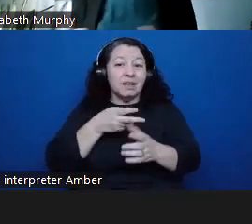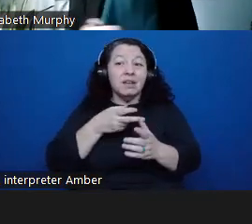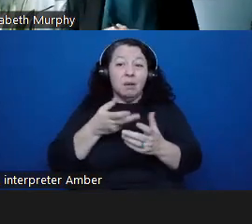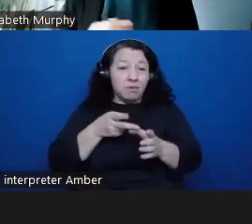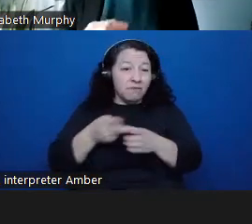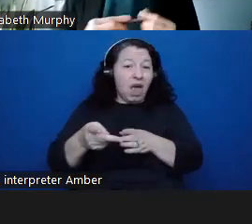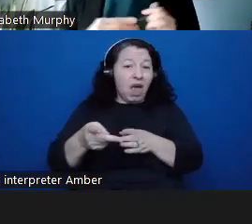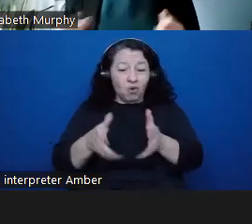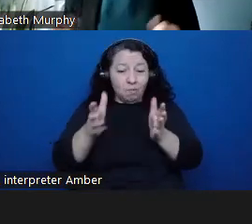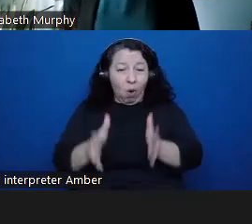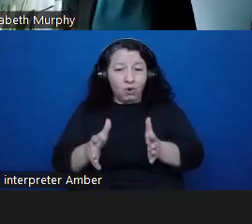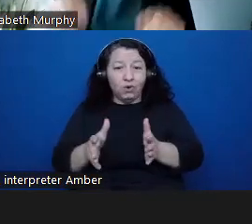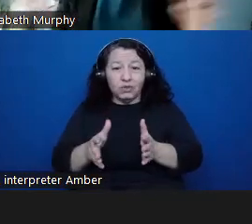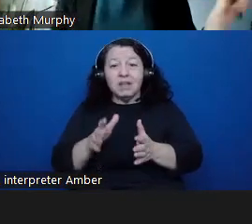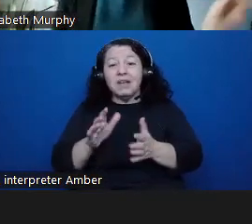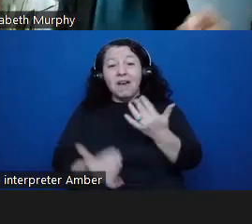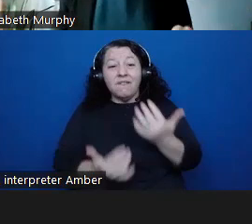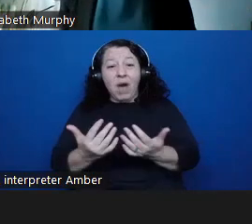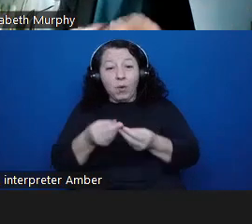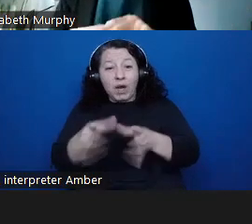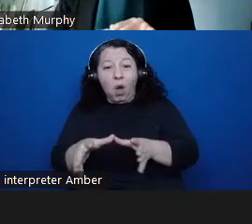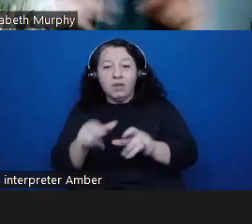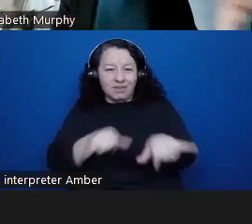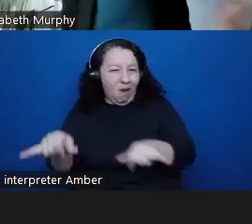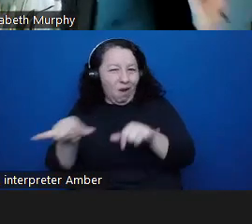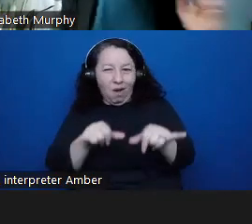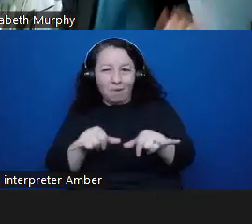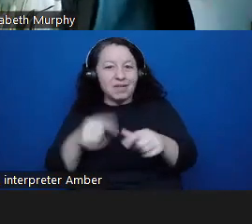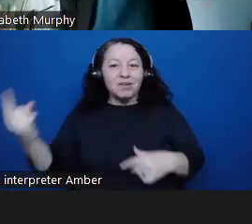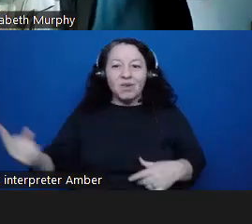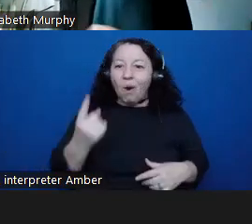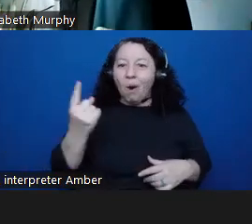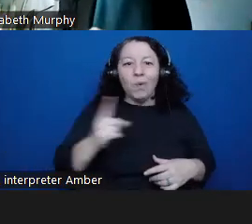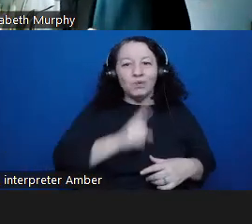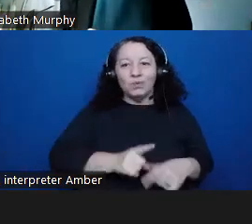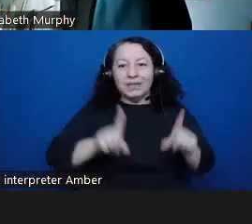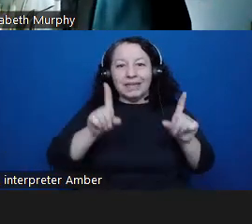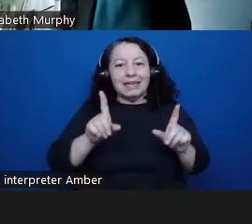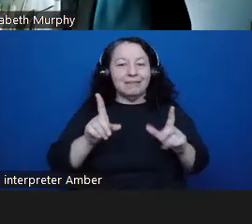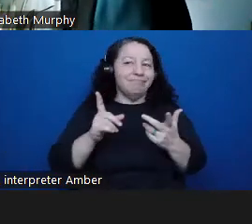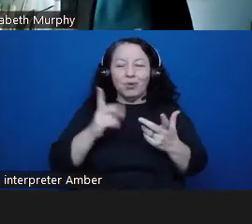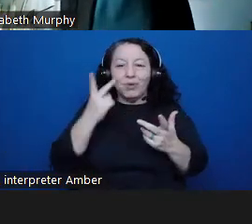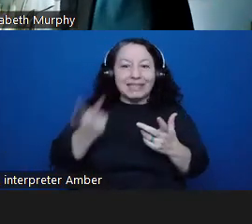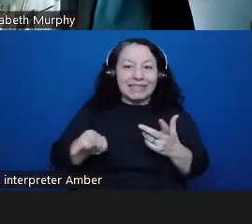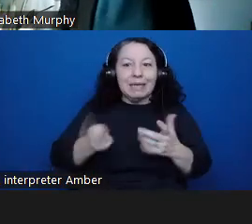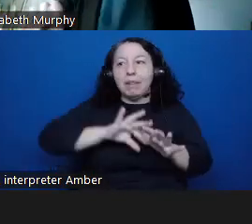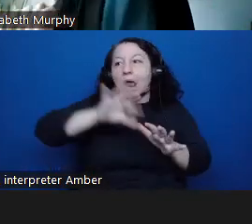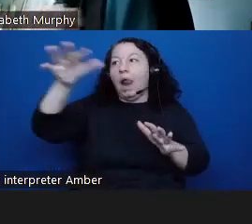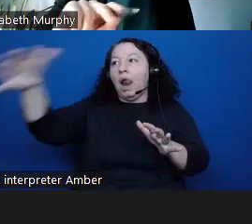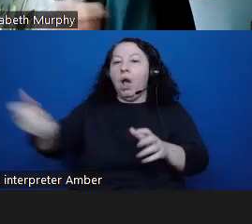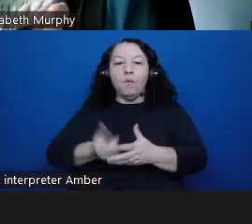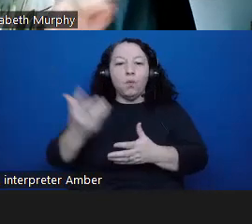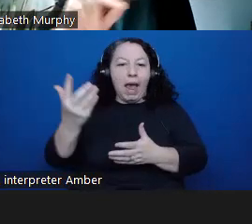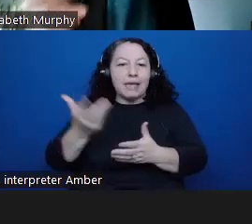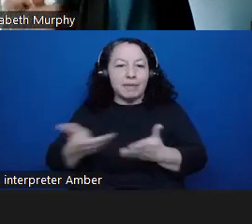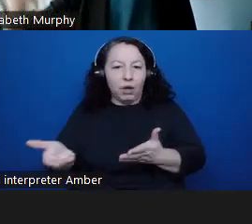was common. And this is always attested really by the heaps of wasters found at so many production sites. Even small